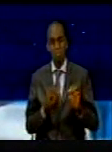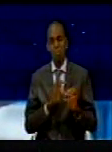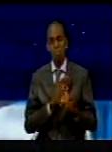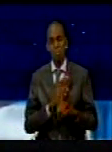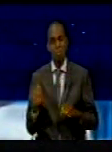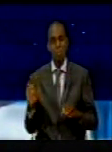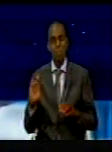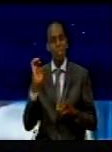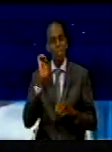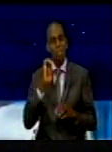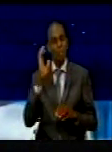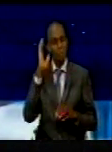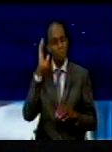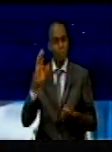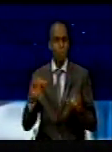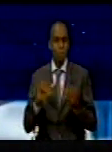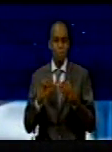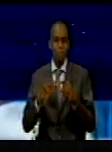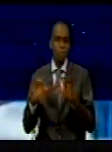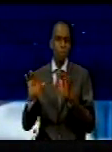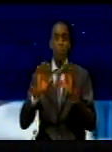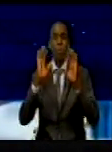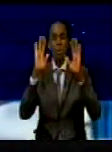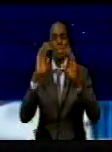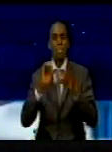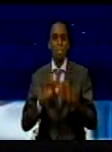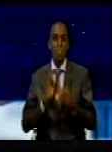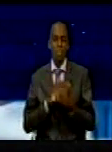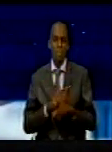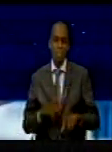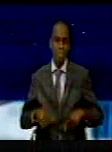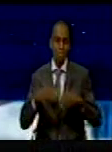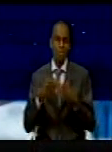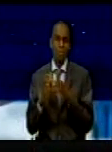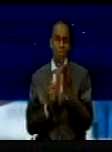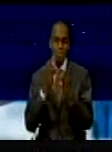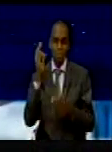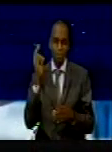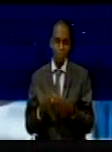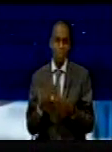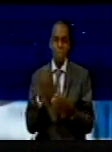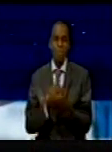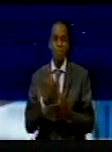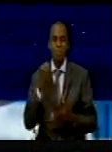working great wonders in our lives in Jesus' name. Amen.